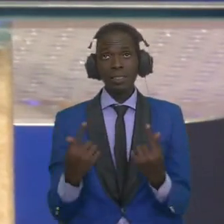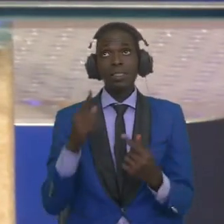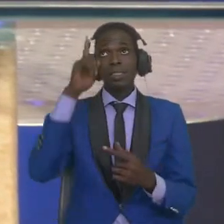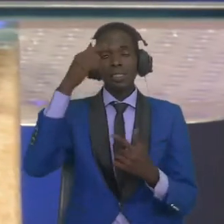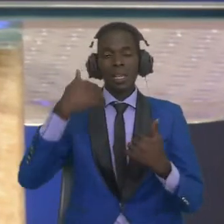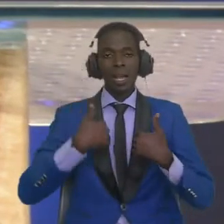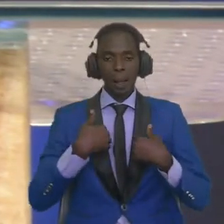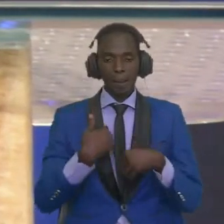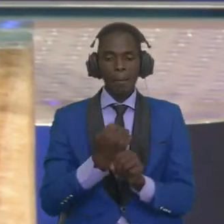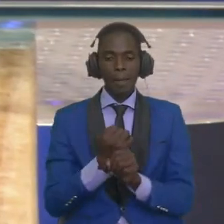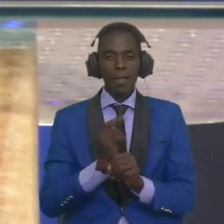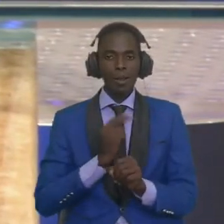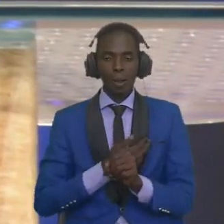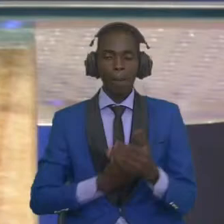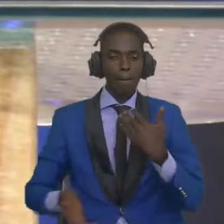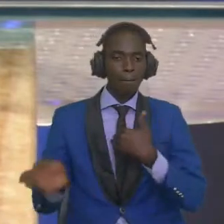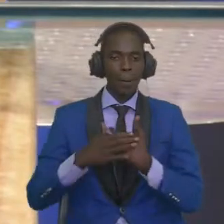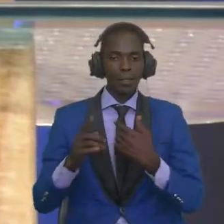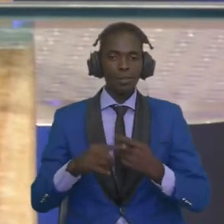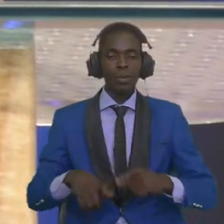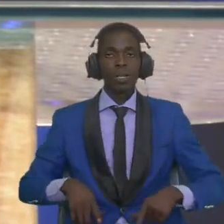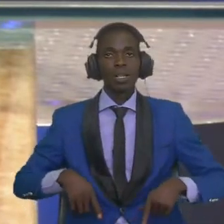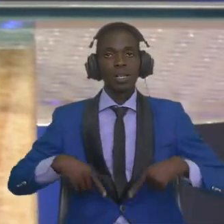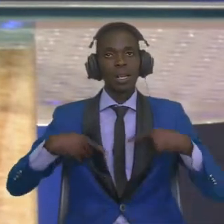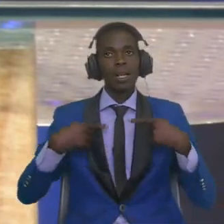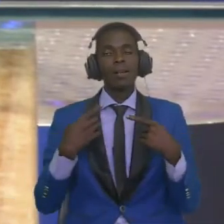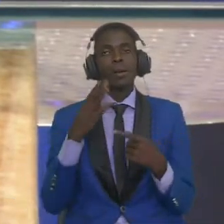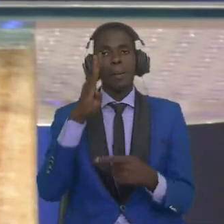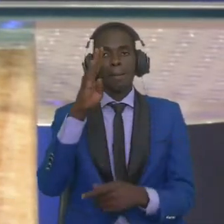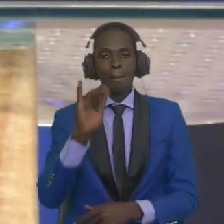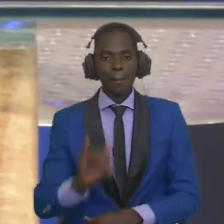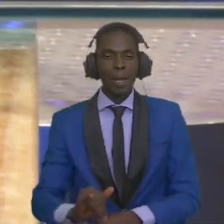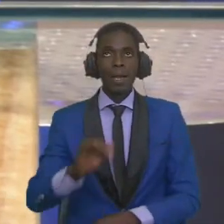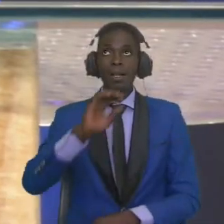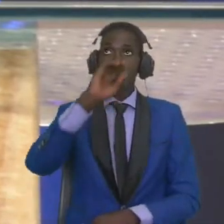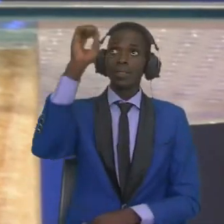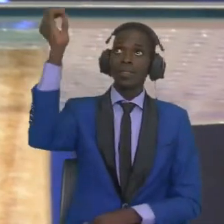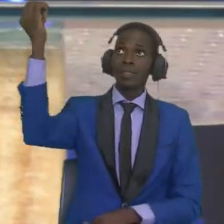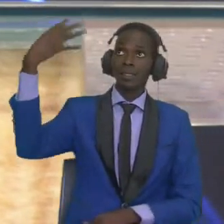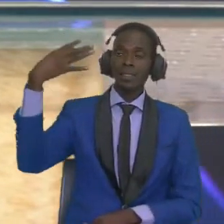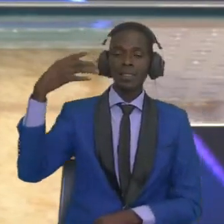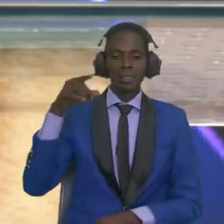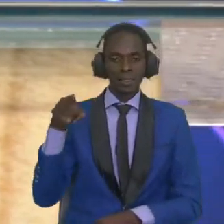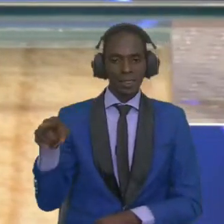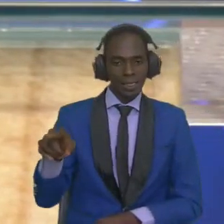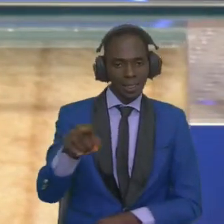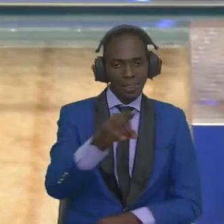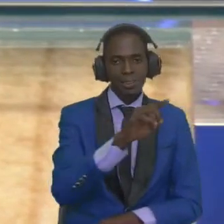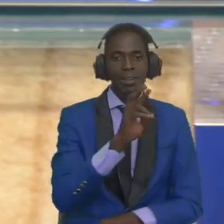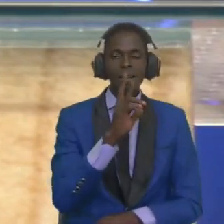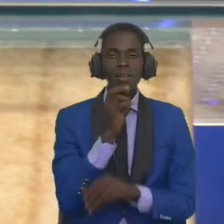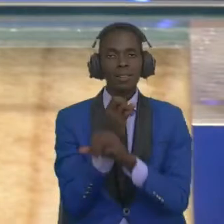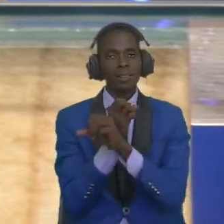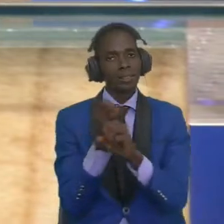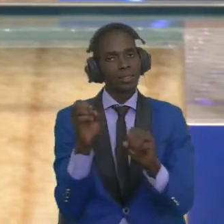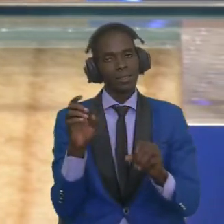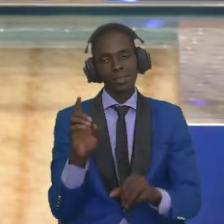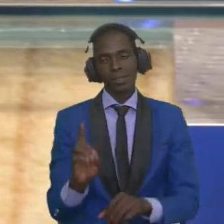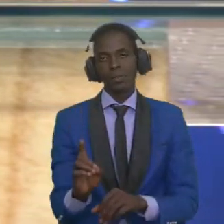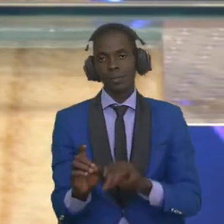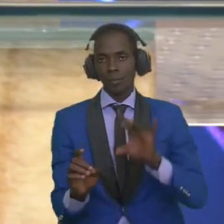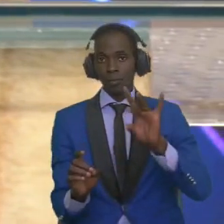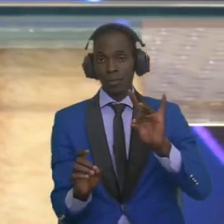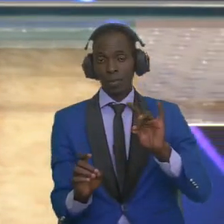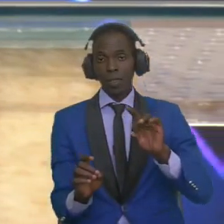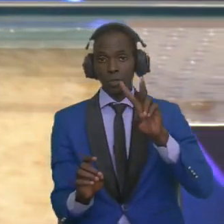alive together with Christ. By grace ye are saved. Look at verse